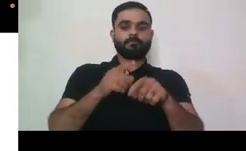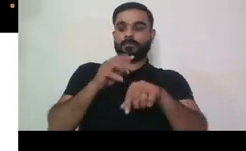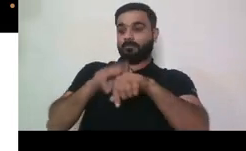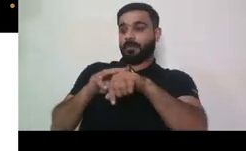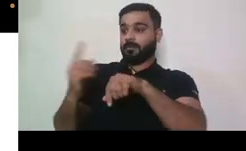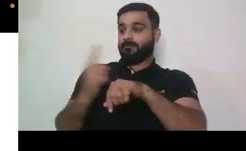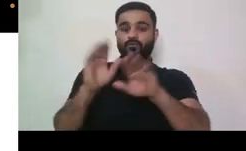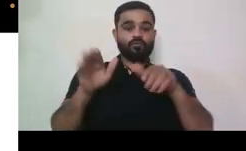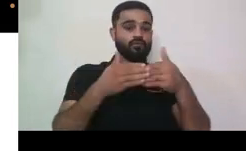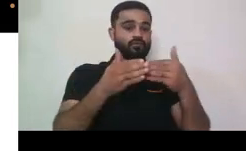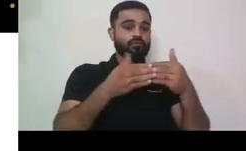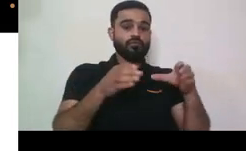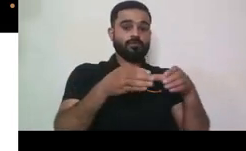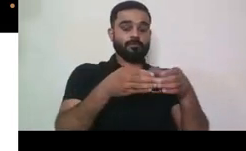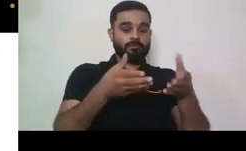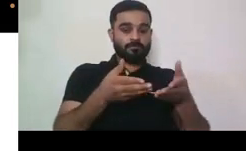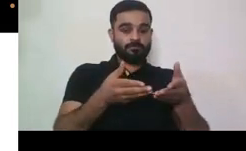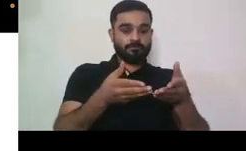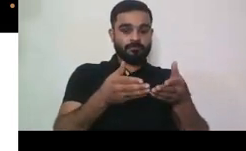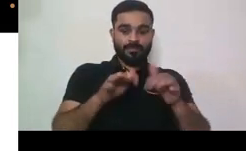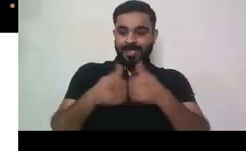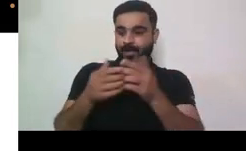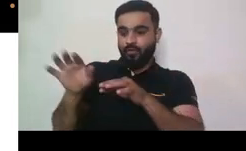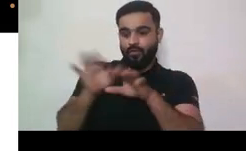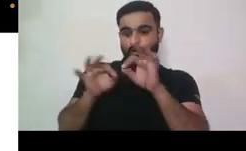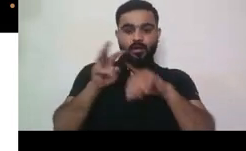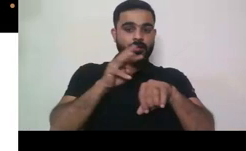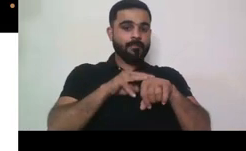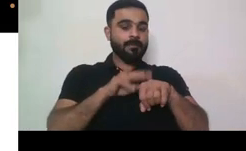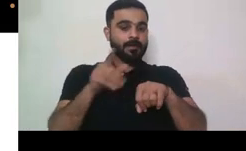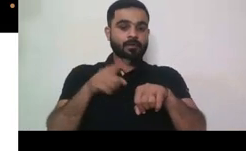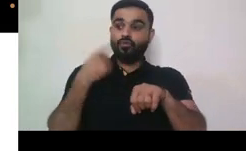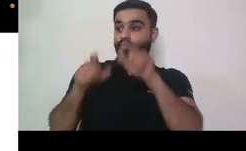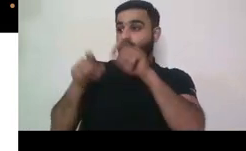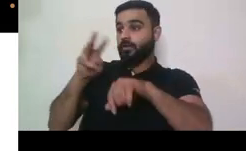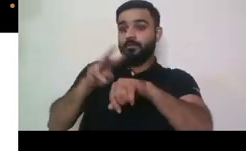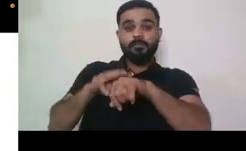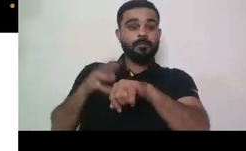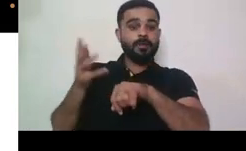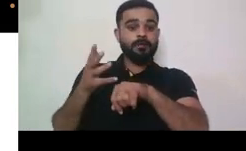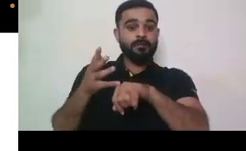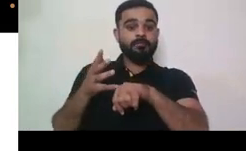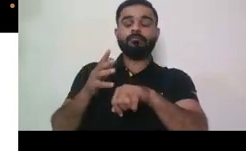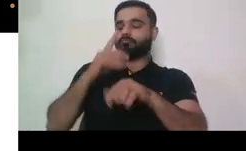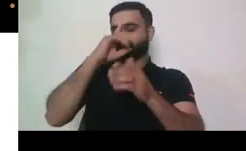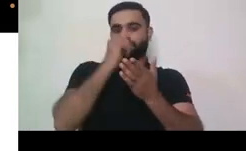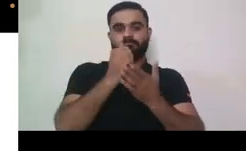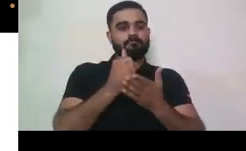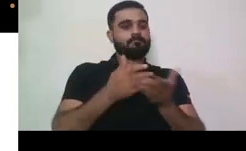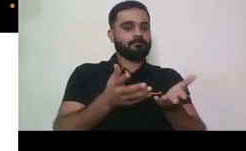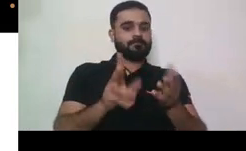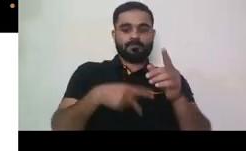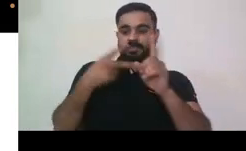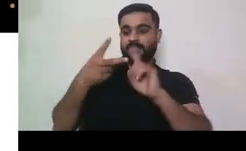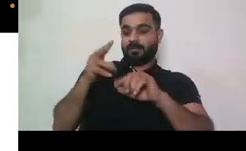have to introduce in the group, how to select the members, who will be the members, that we have to decide. Second is about